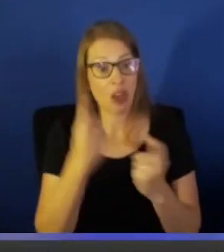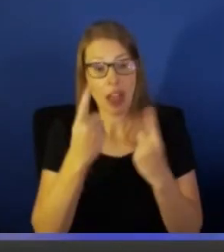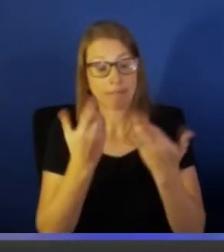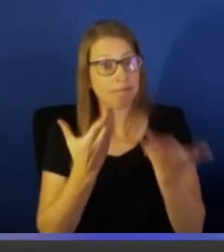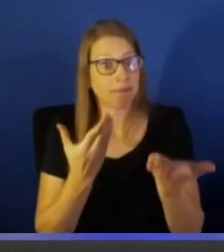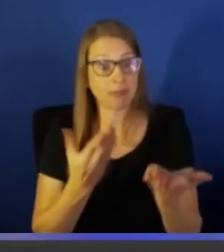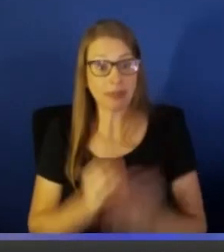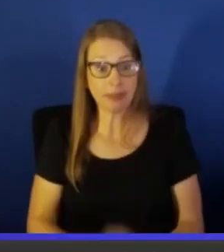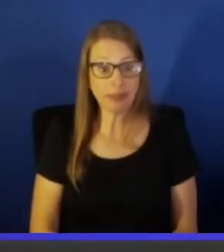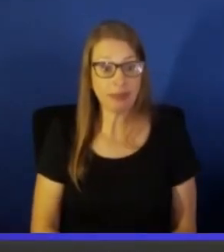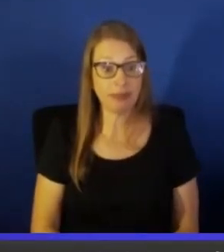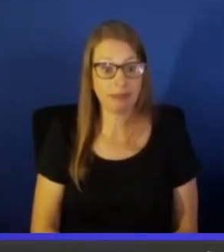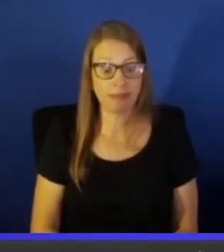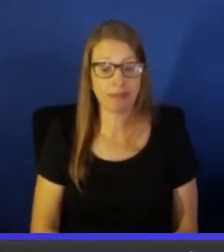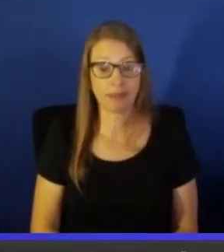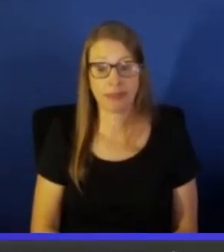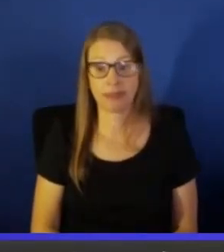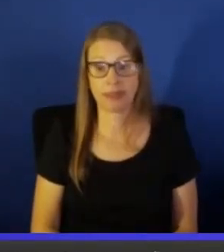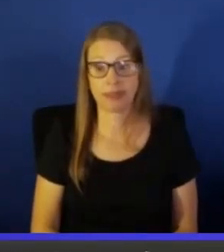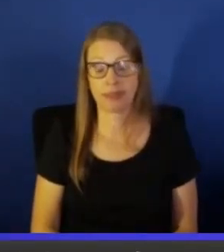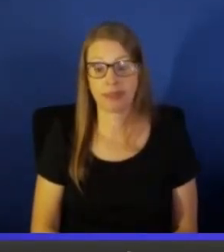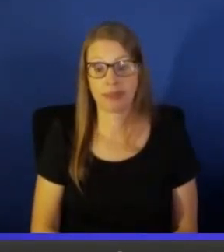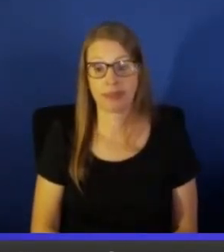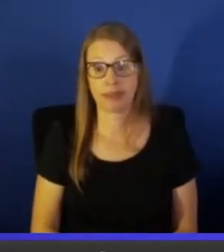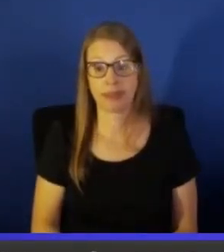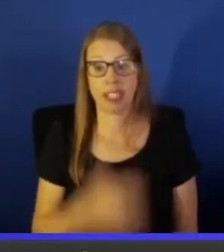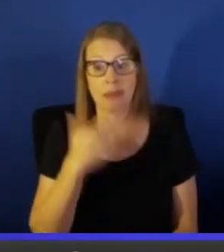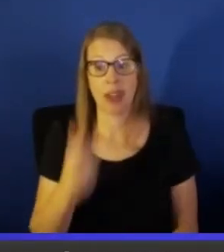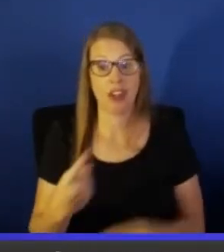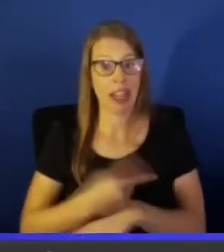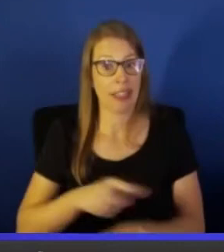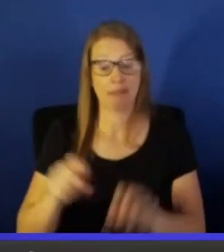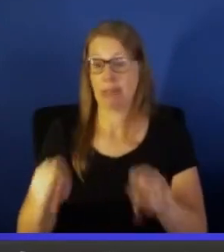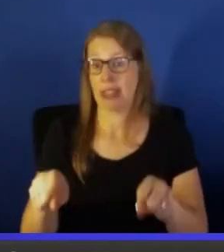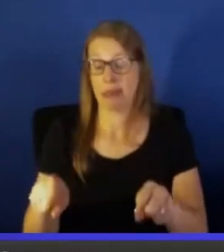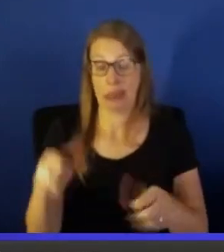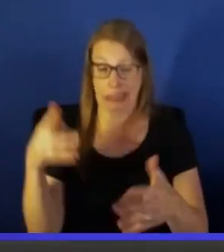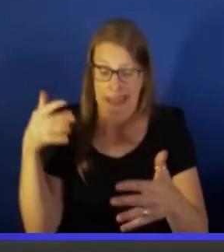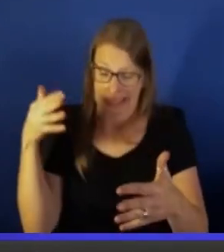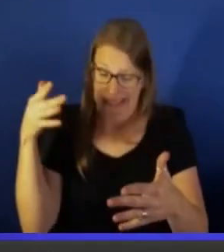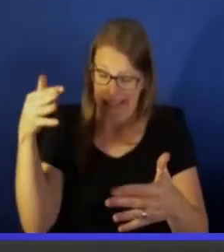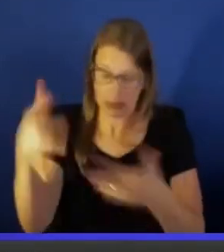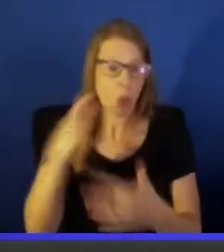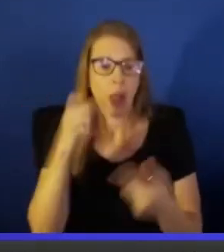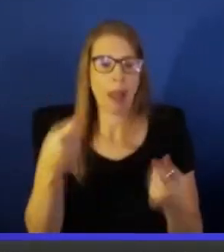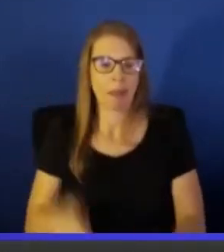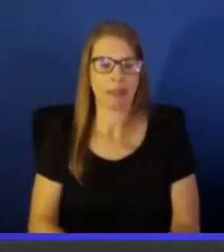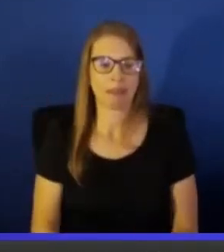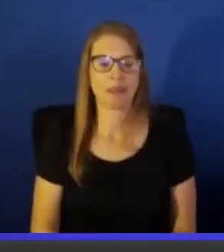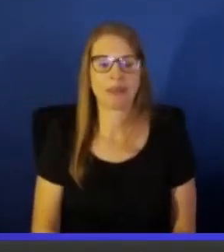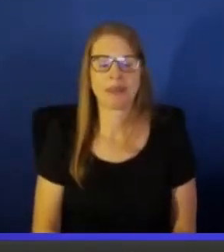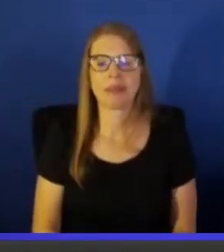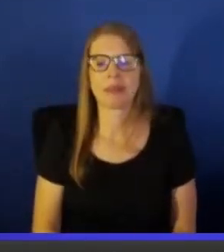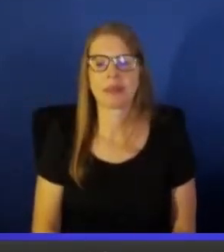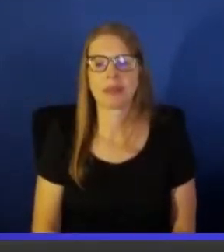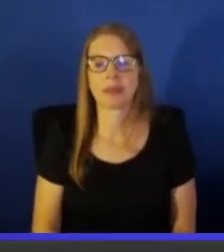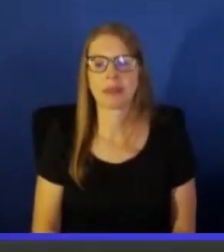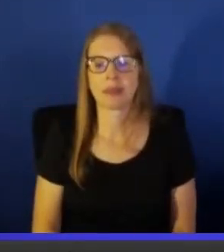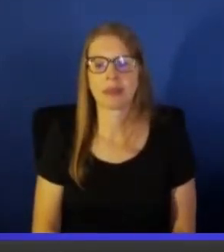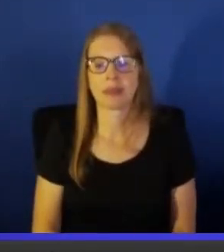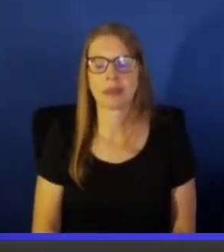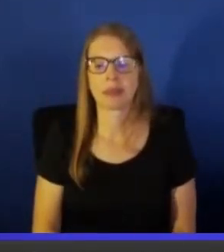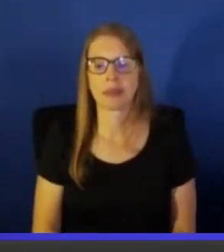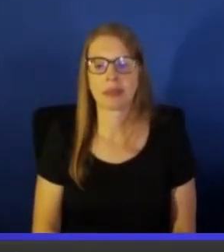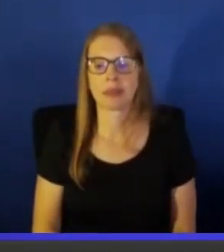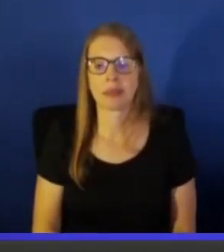know? Yes, better days are possible and they are ahead. There are things we can do. We're not helpless in all of these things. And so that